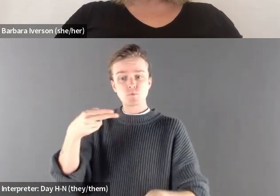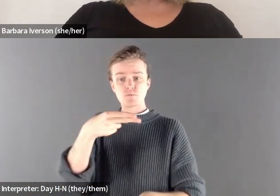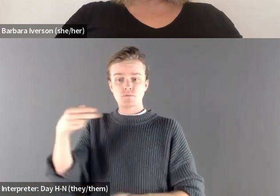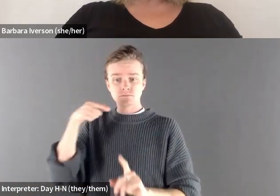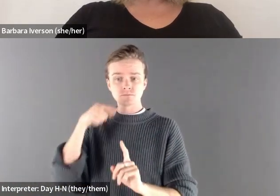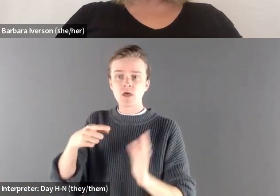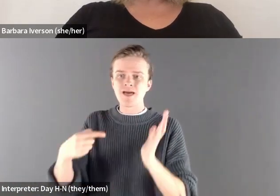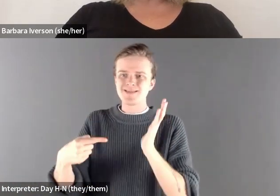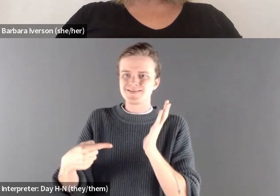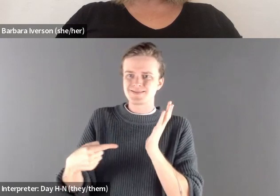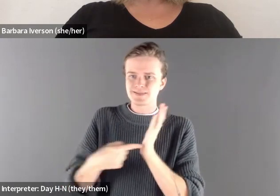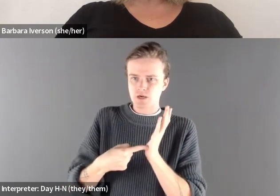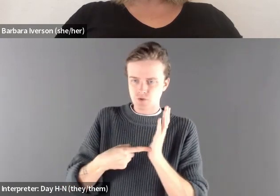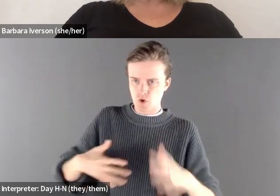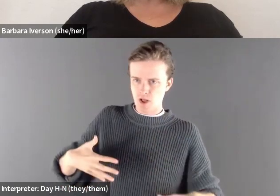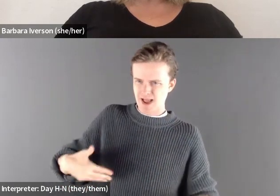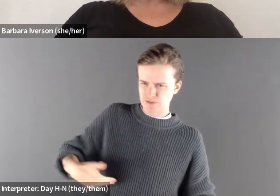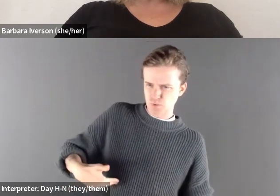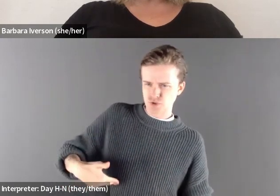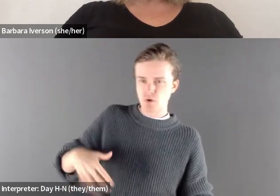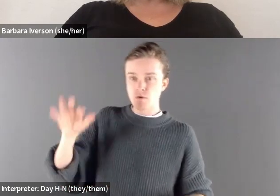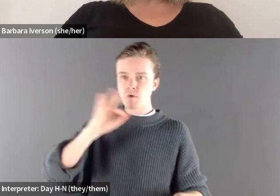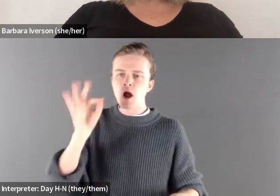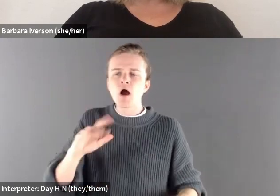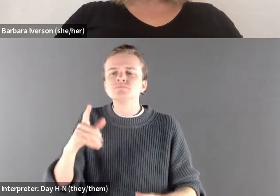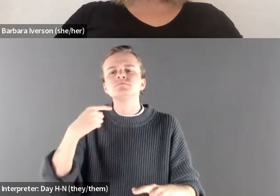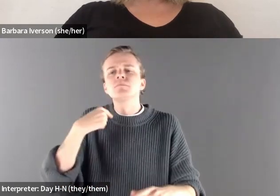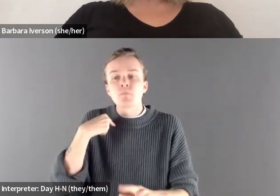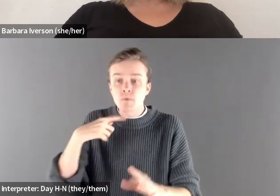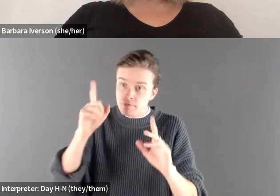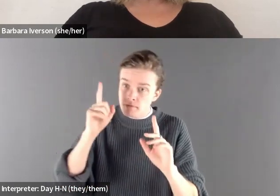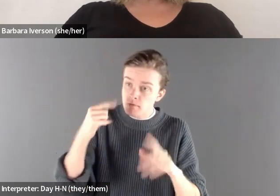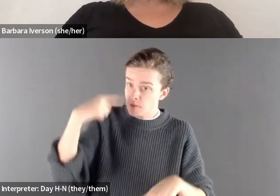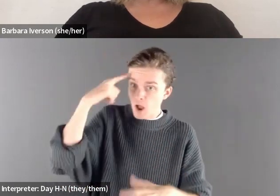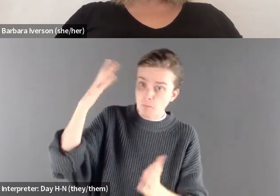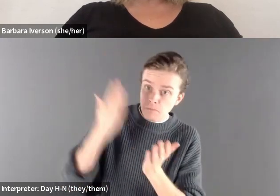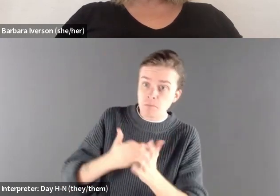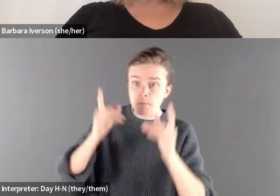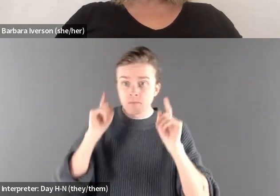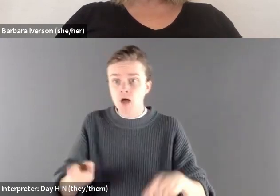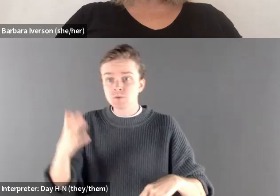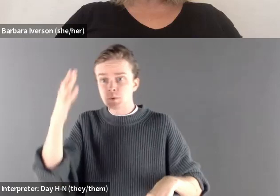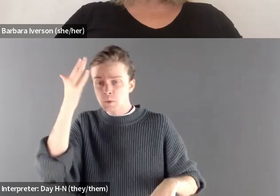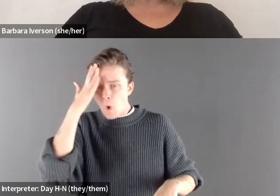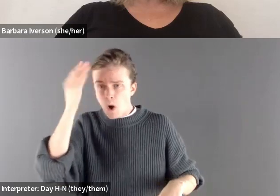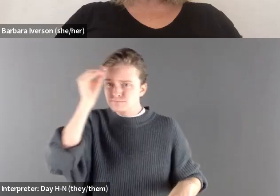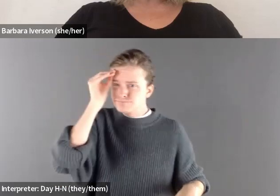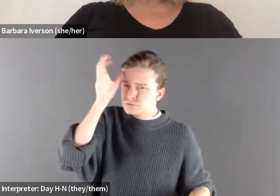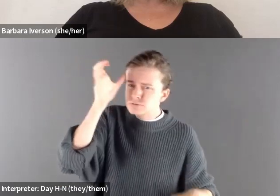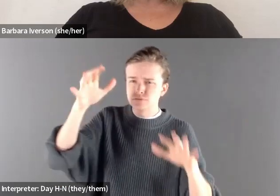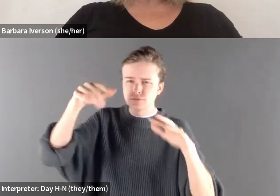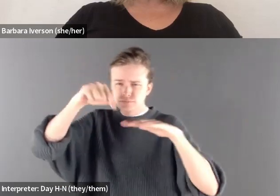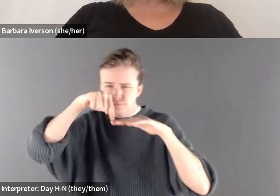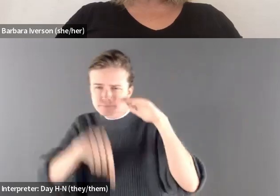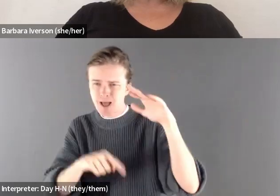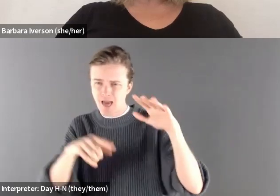the impact of a system is. And I think fundamentally, there are two ways of getting there. One of them is, first of all, understanding that what we're